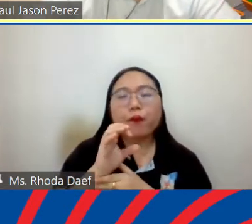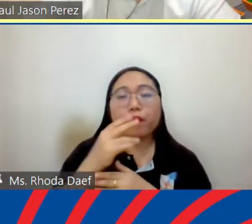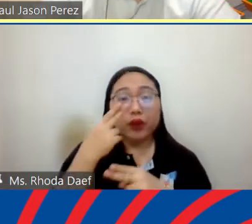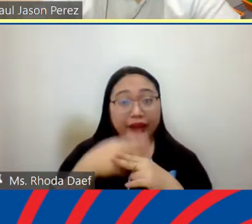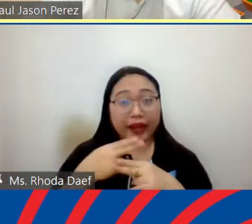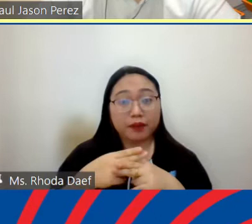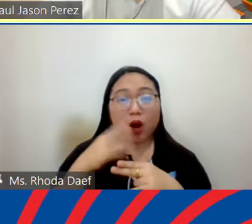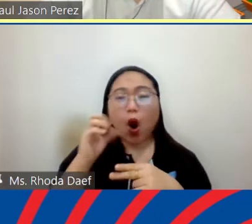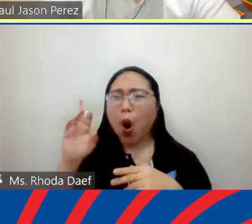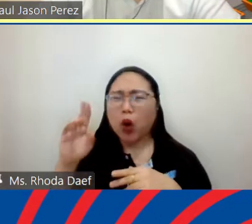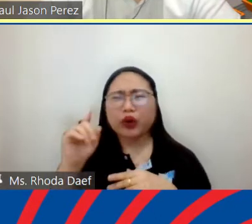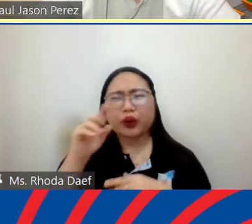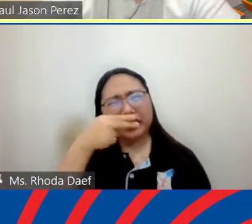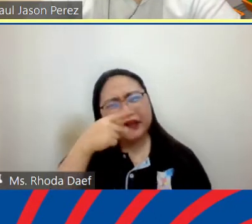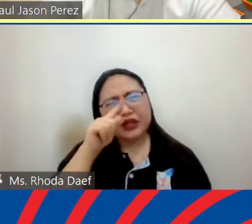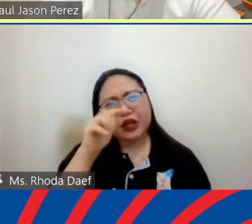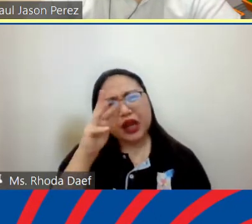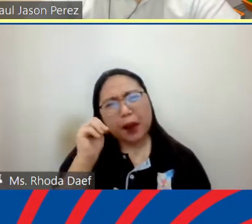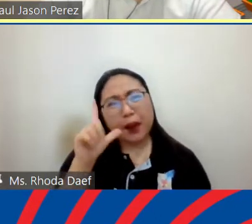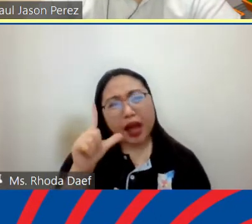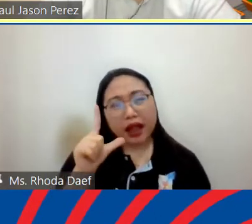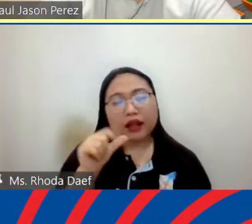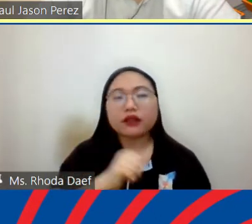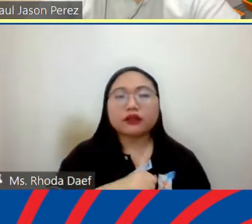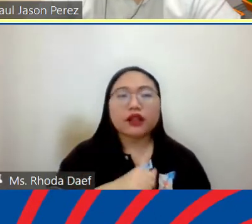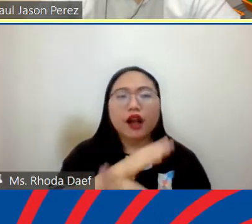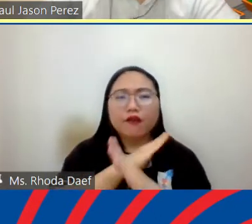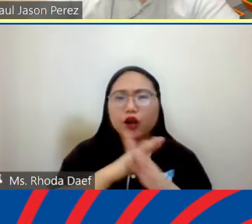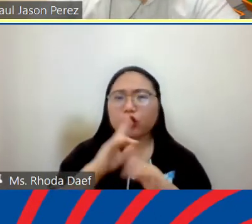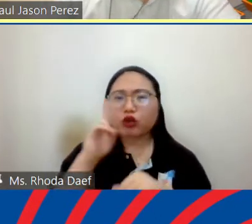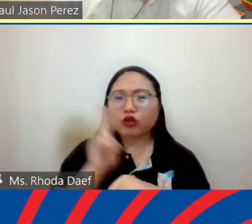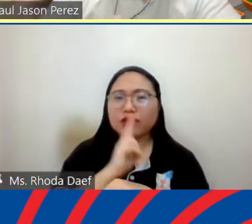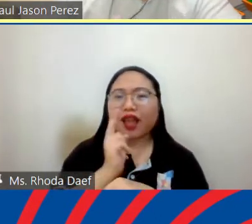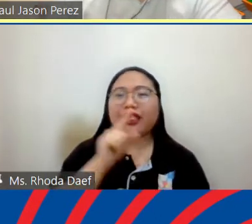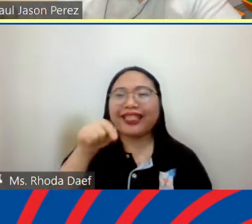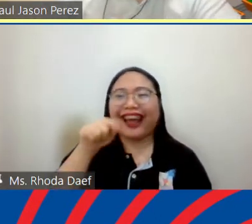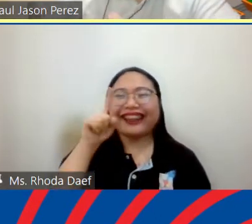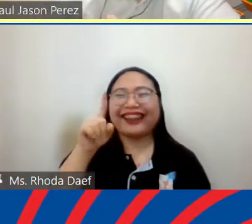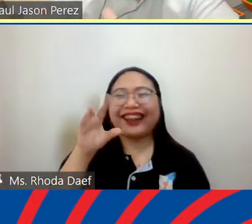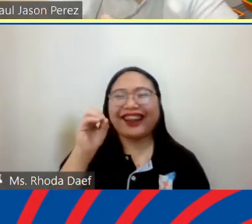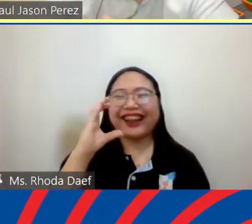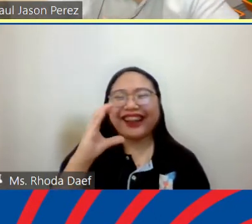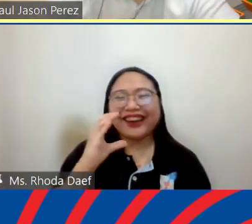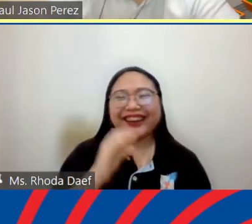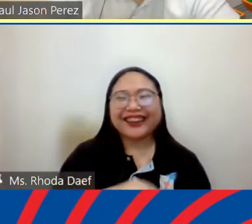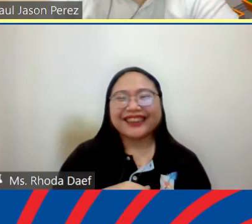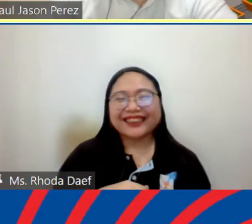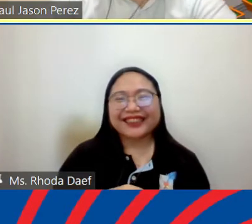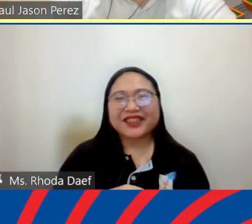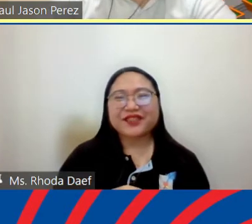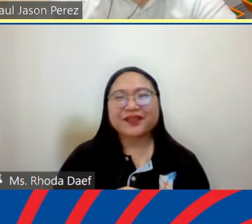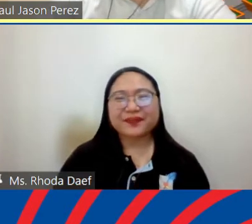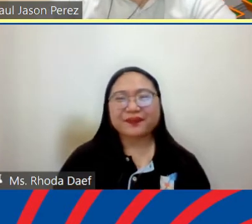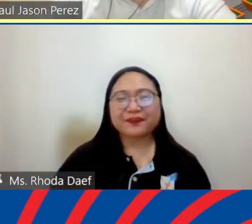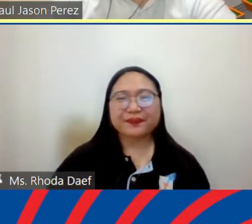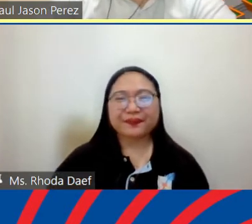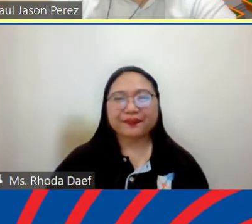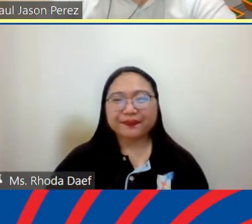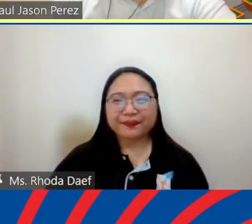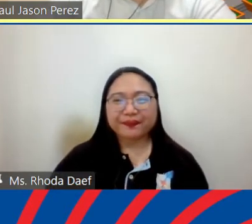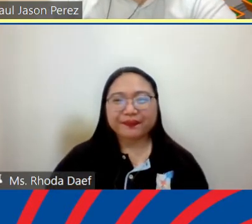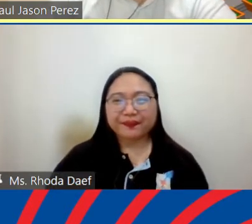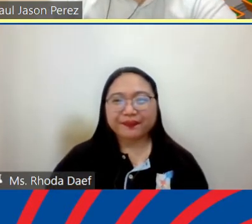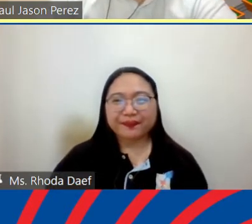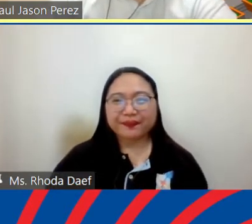.html, any open format. No, avoid using .doc, which is a proprietary format.